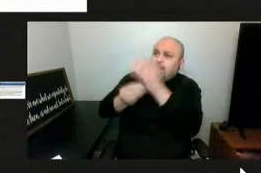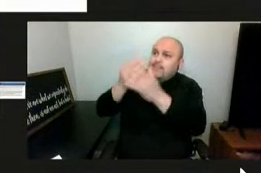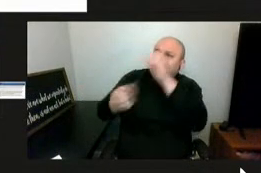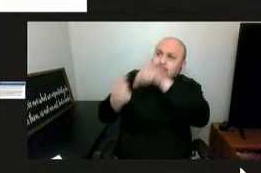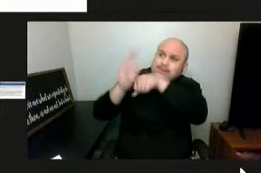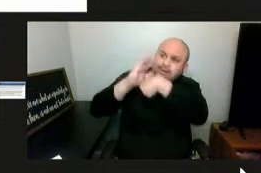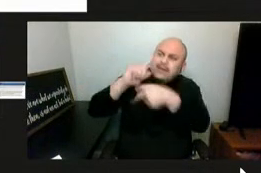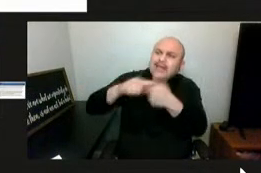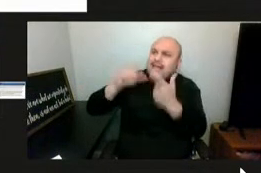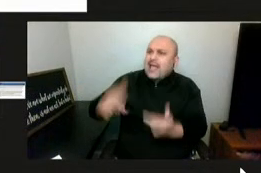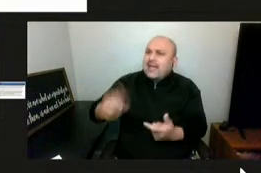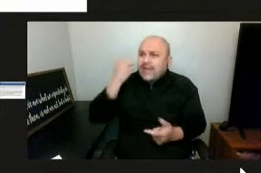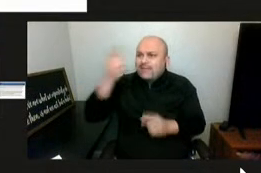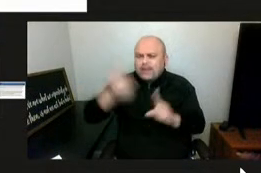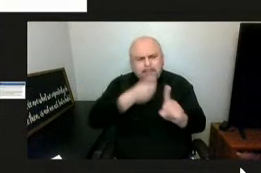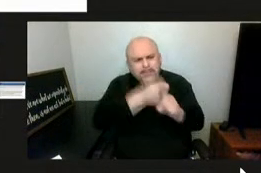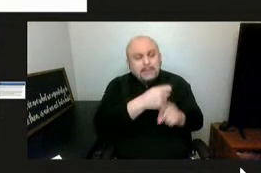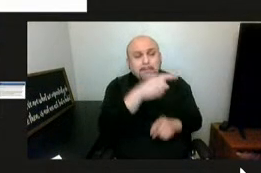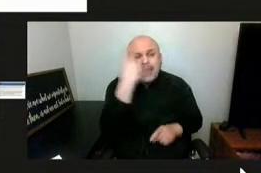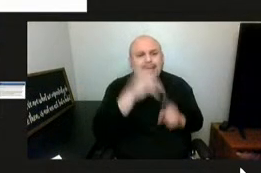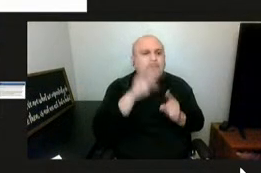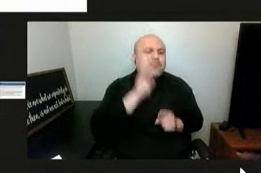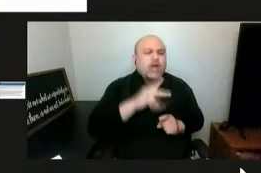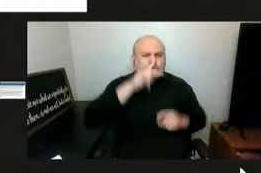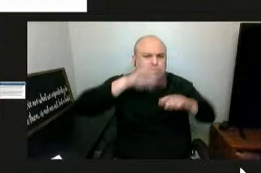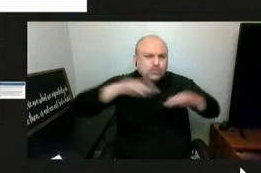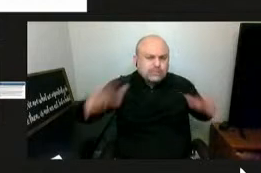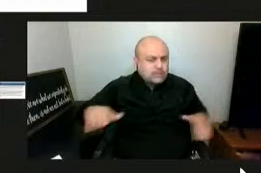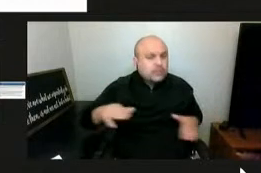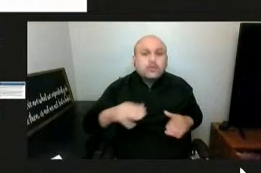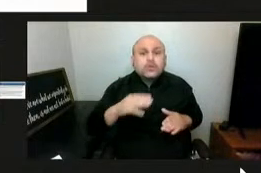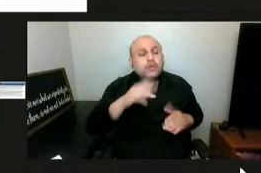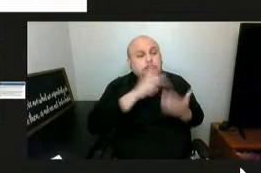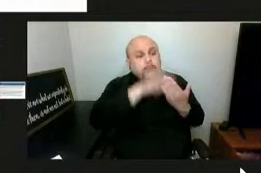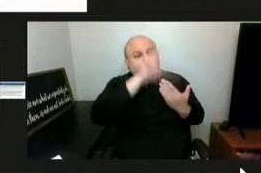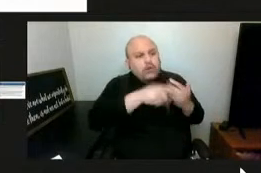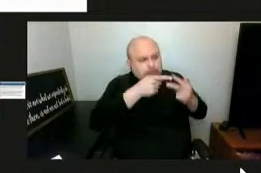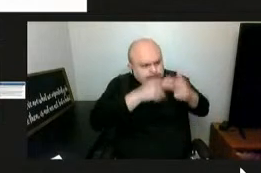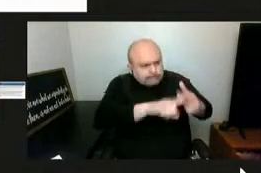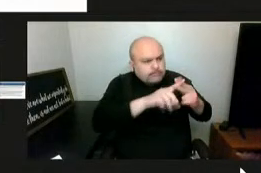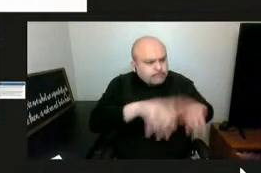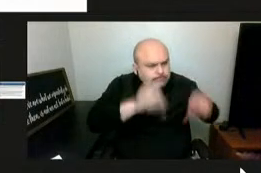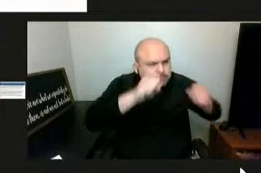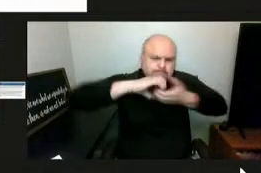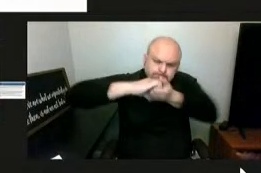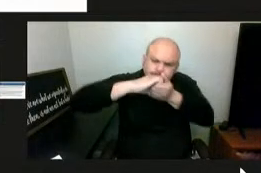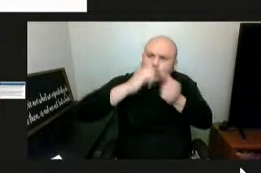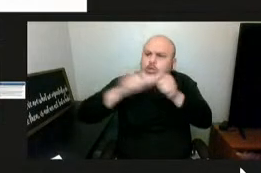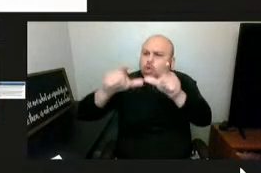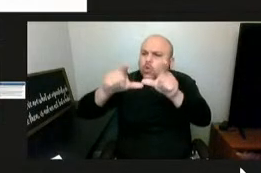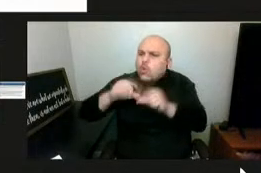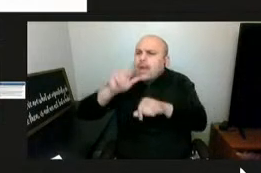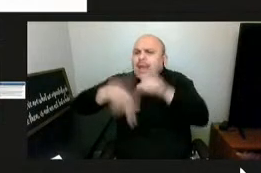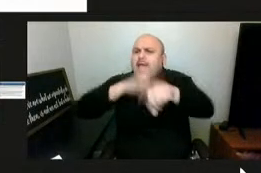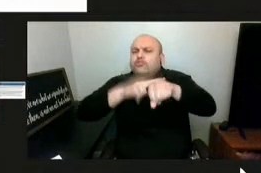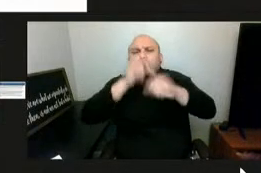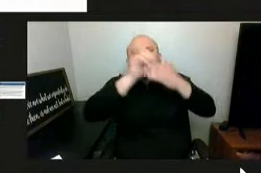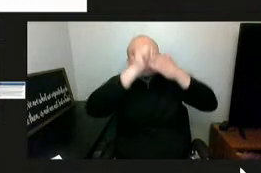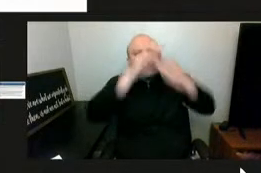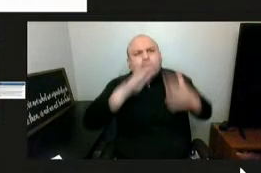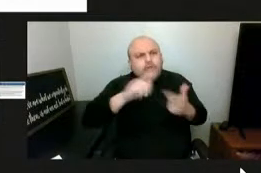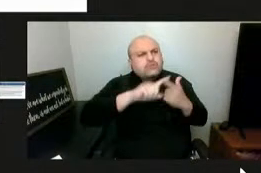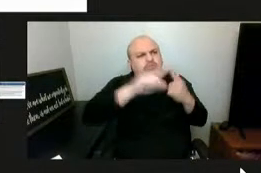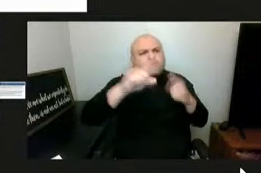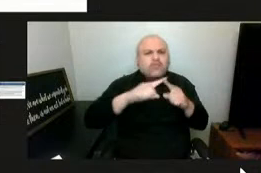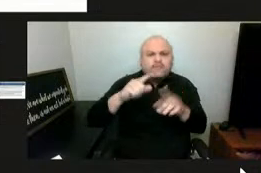disproportionately impacted Black and Brown children. The initiative will partner and with local and national leaders, from philanthropy to